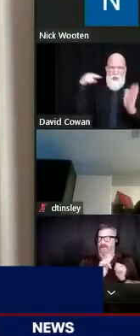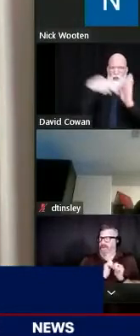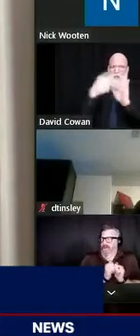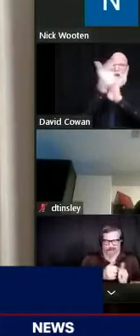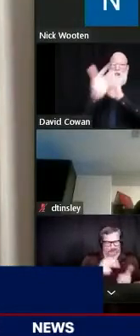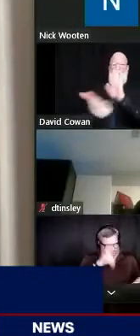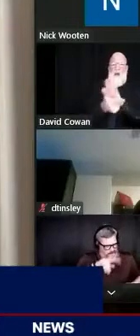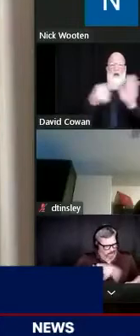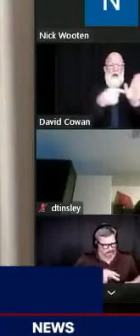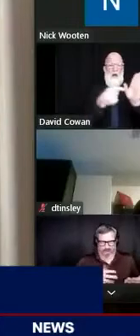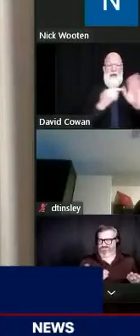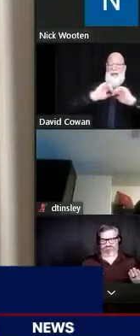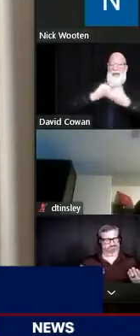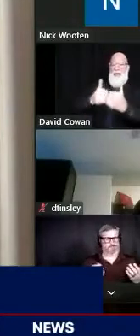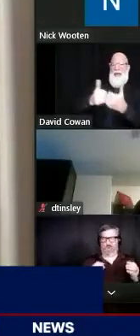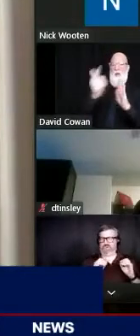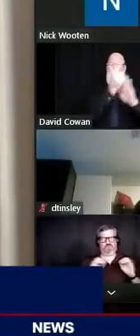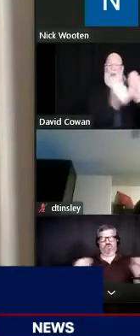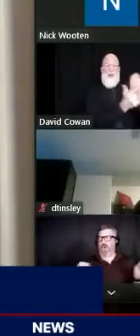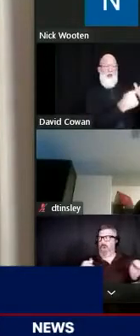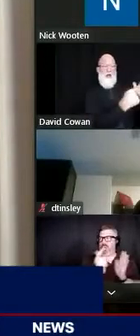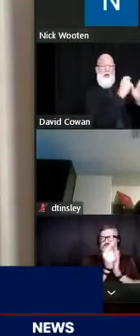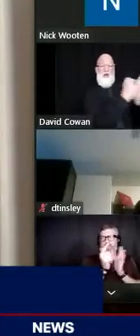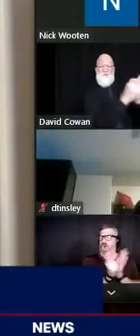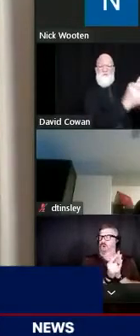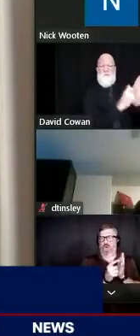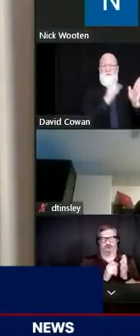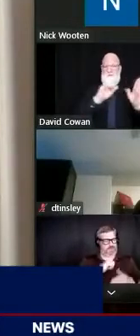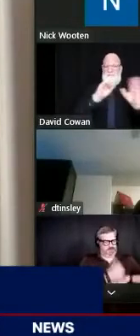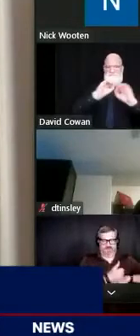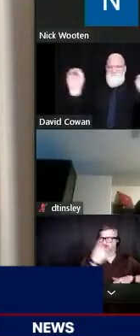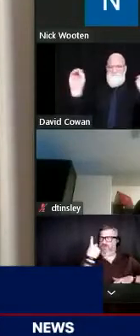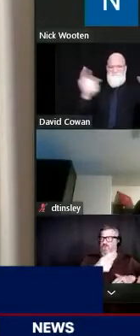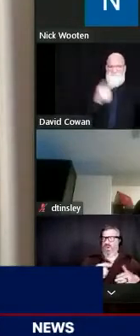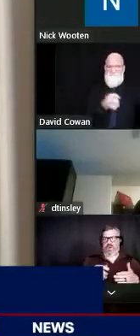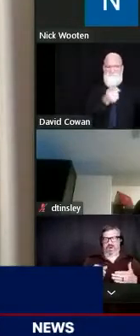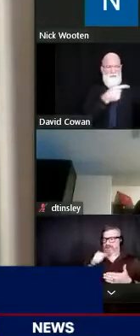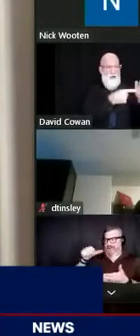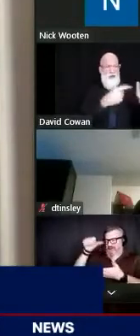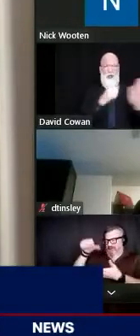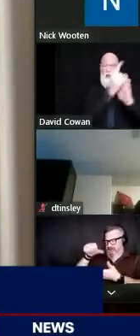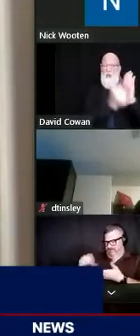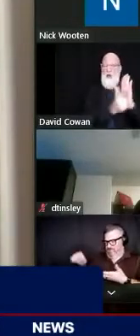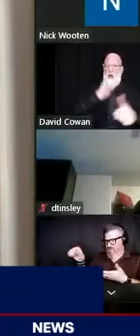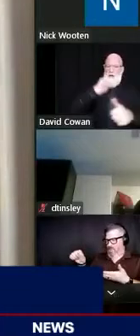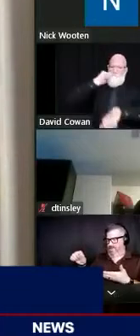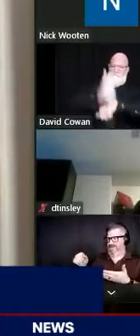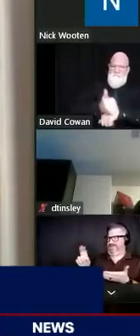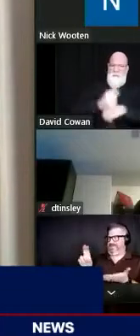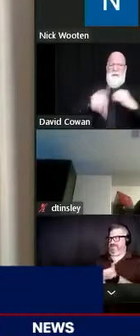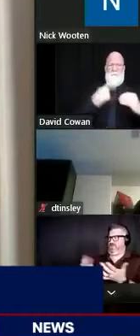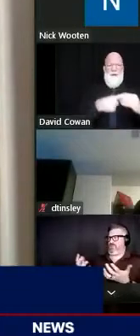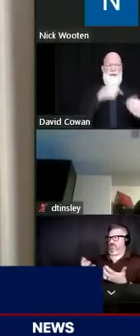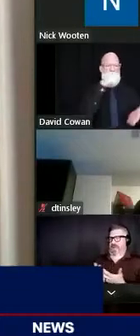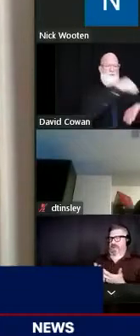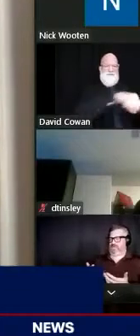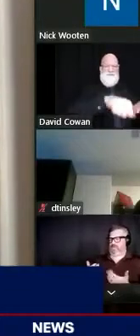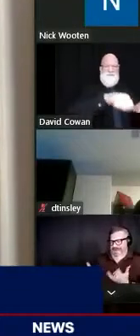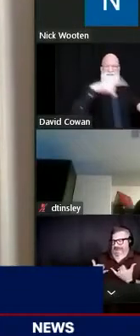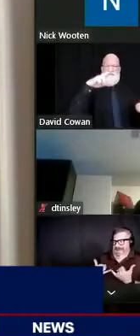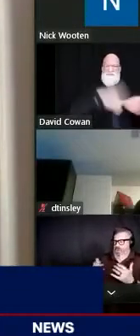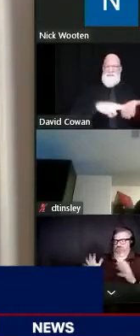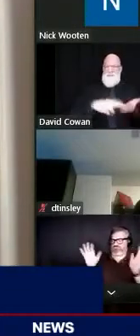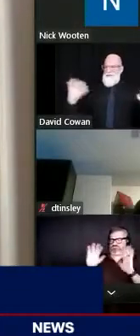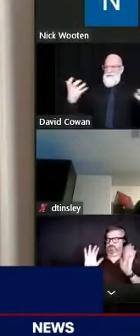a potentially easy path like was laid out to us to do something like that um our main goal at this office now and the secretary